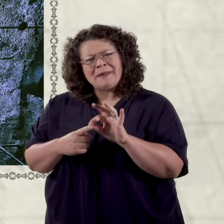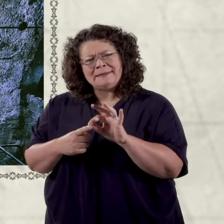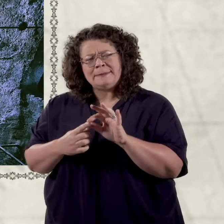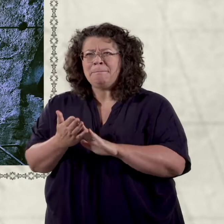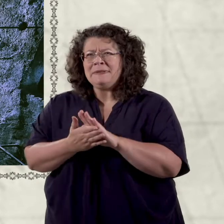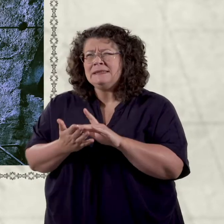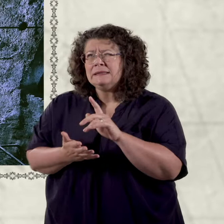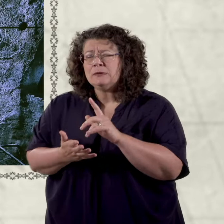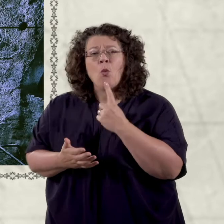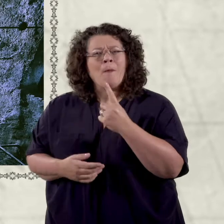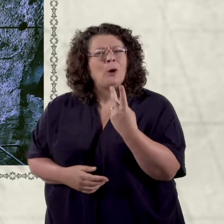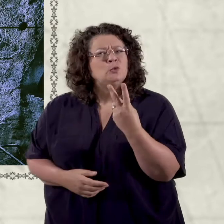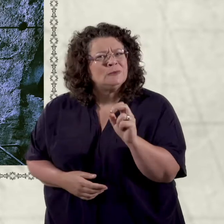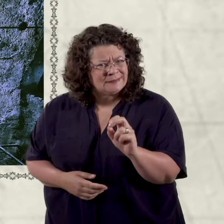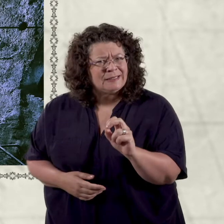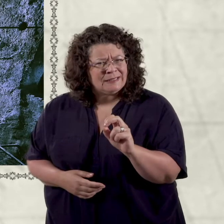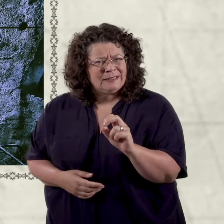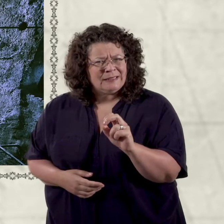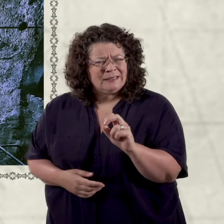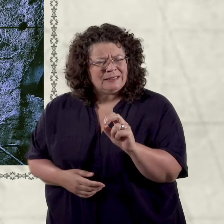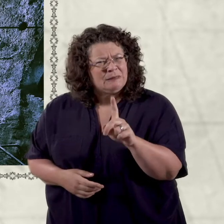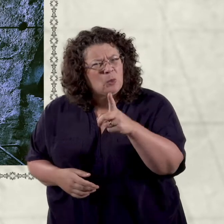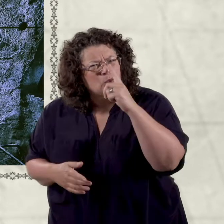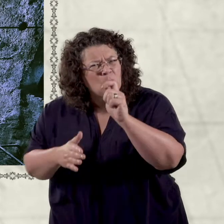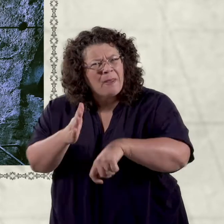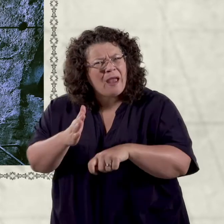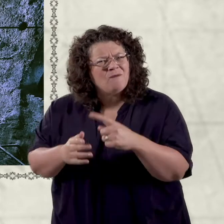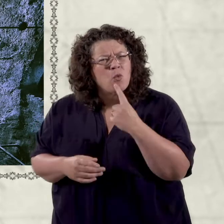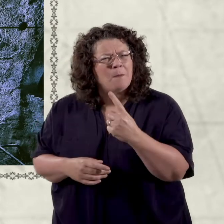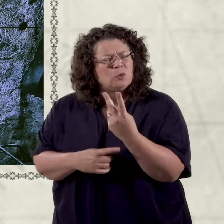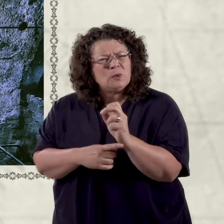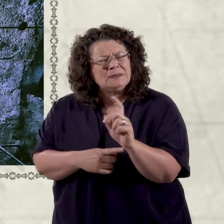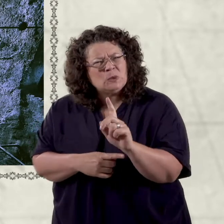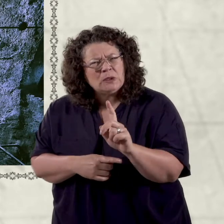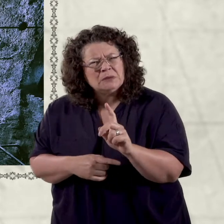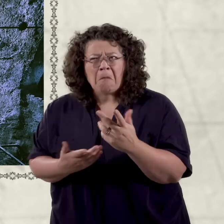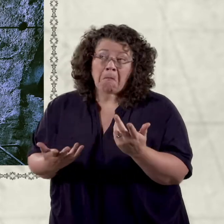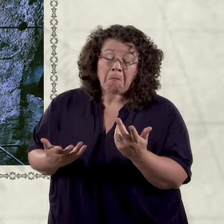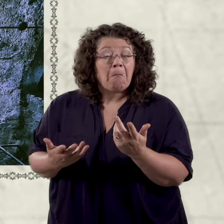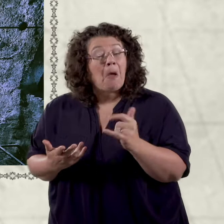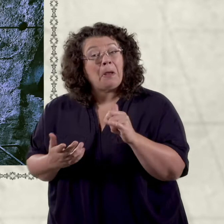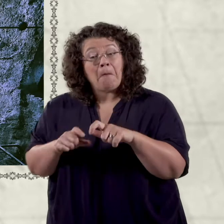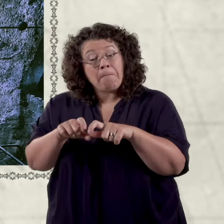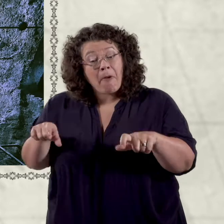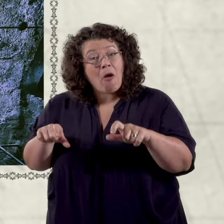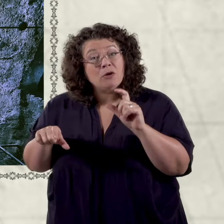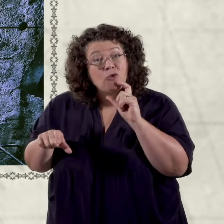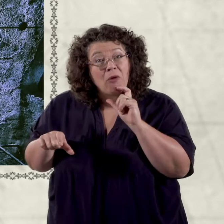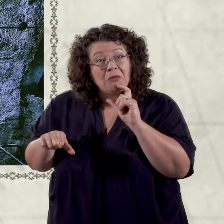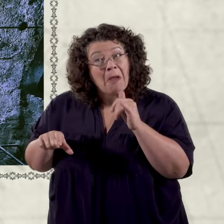£1.20. I mean, what could you guys buy with £1.20? I mean, a bar of chocolate too, if you were